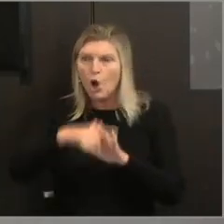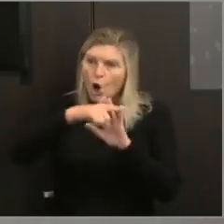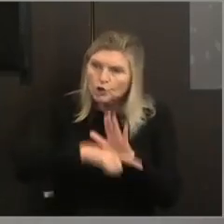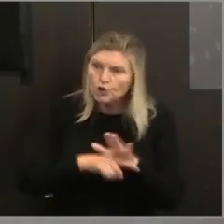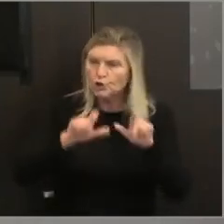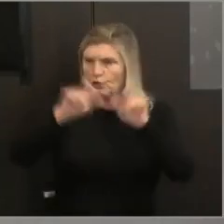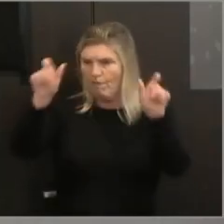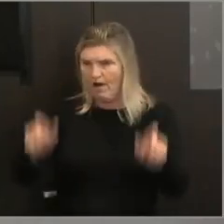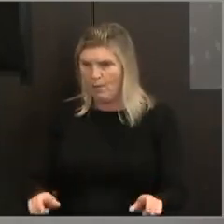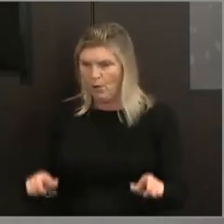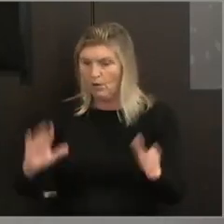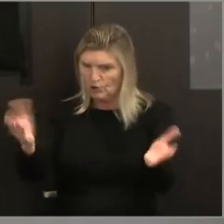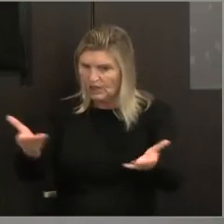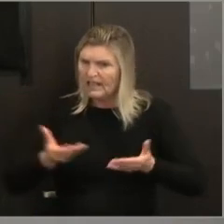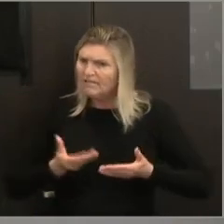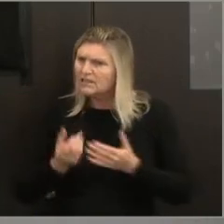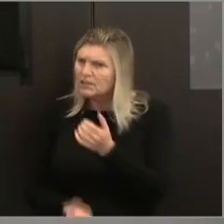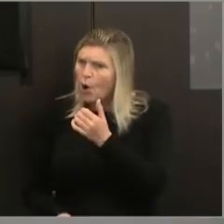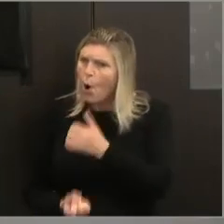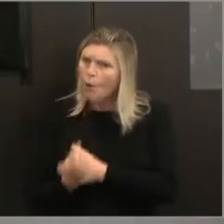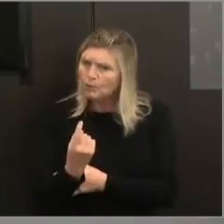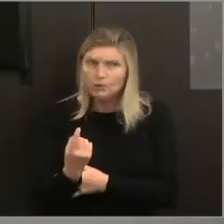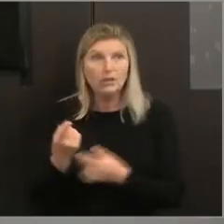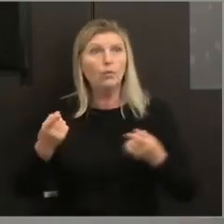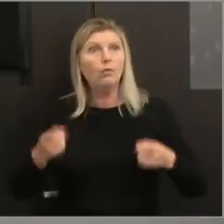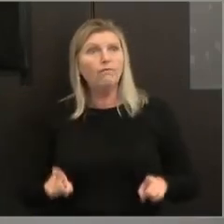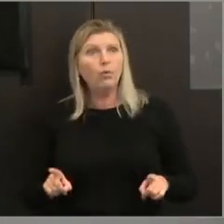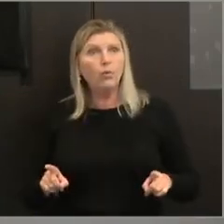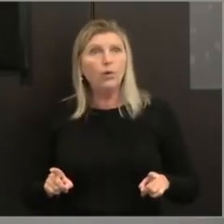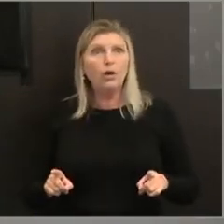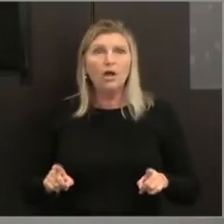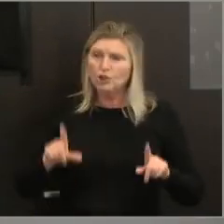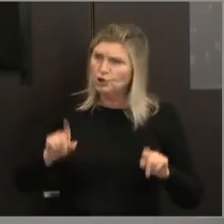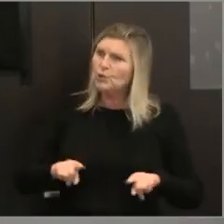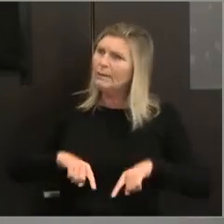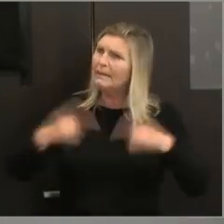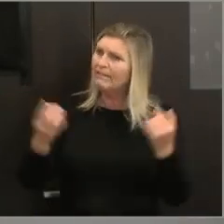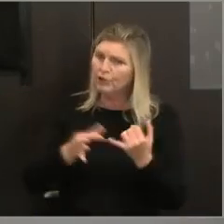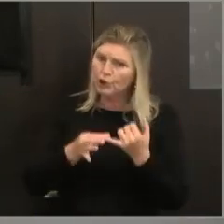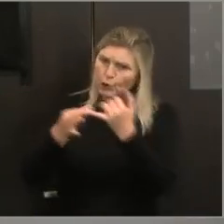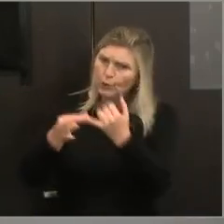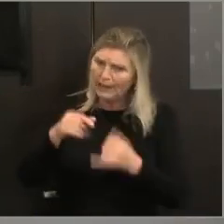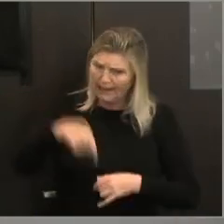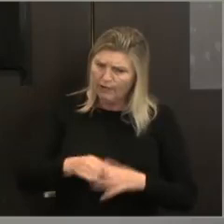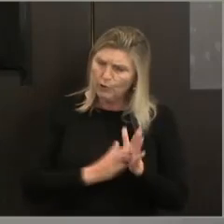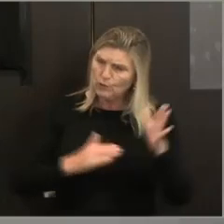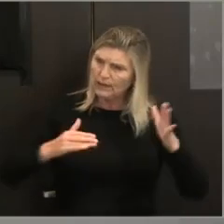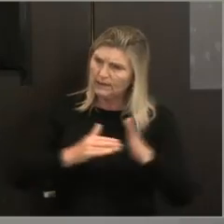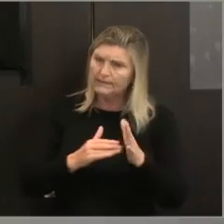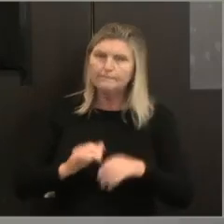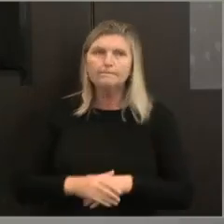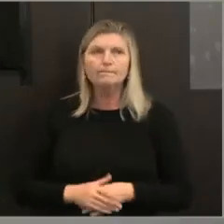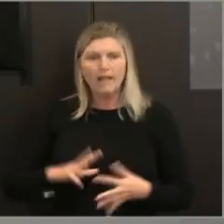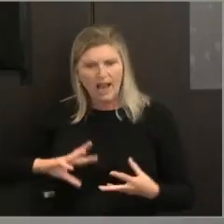constitutional framework which gives us an opportunity to be something quite unique in this country